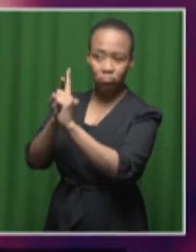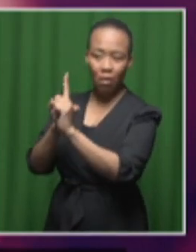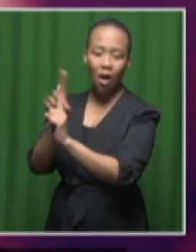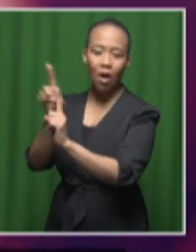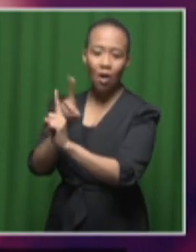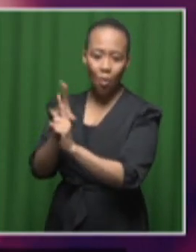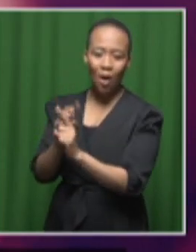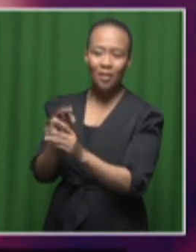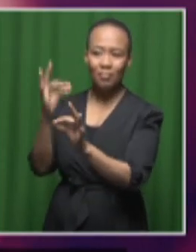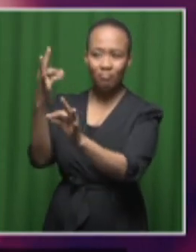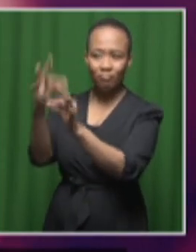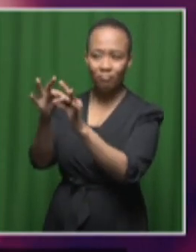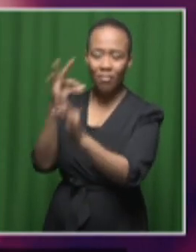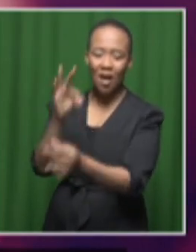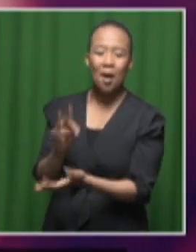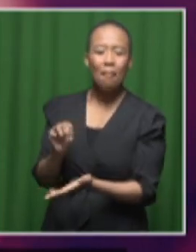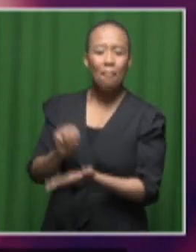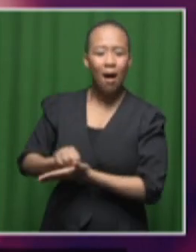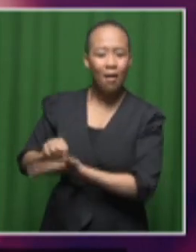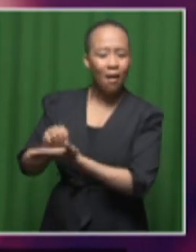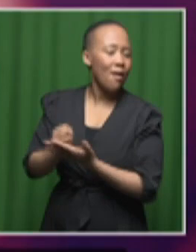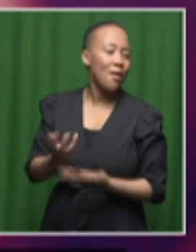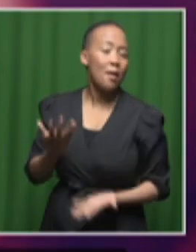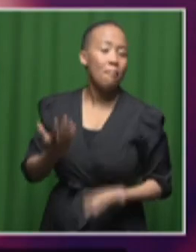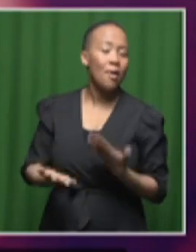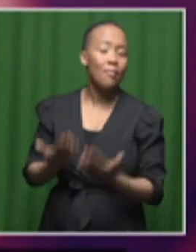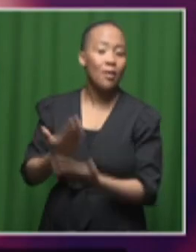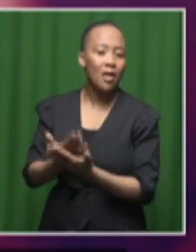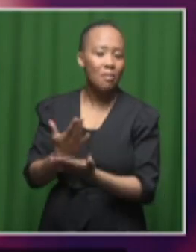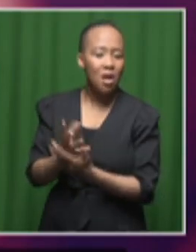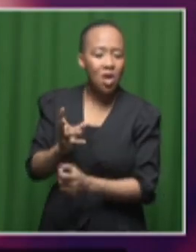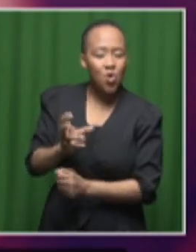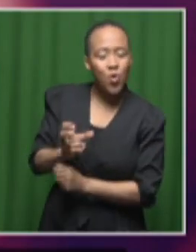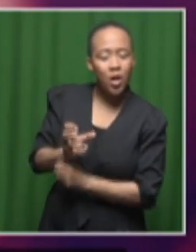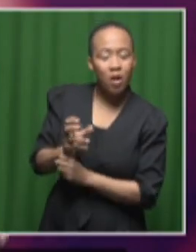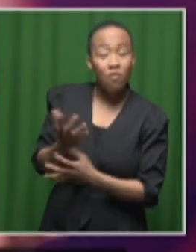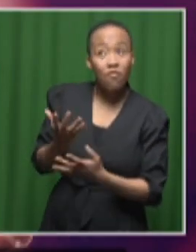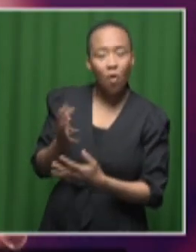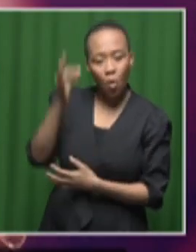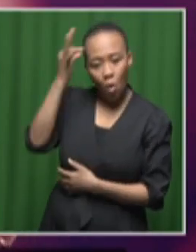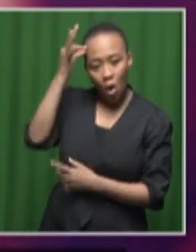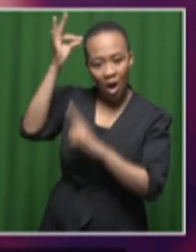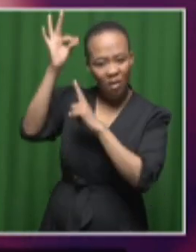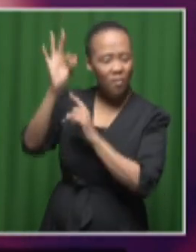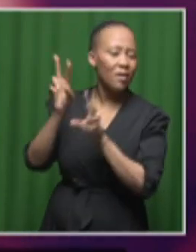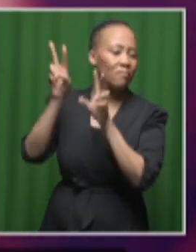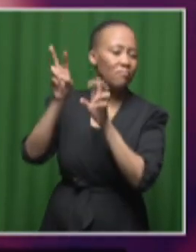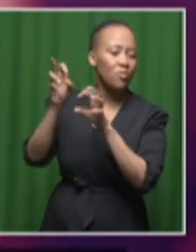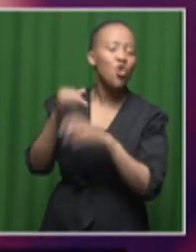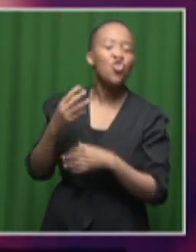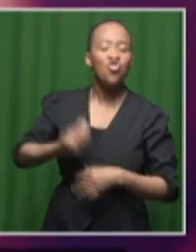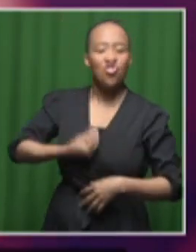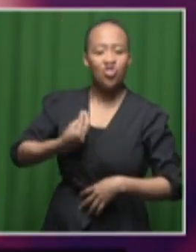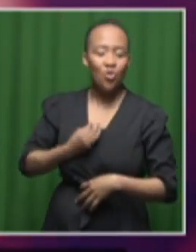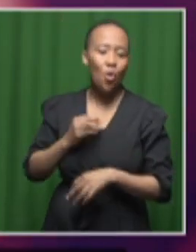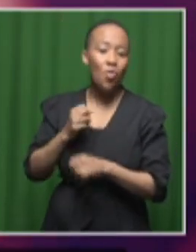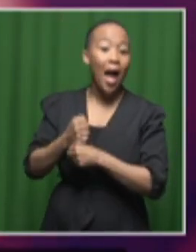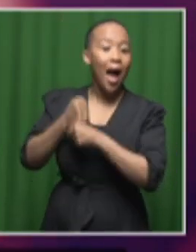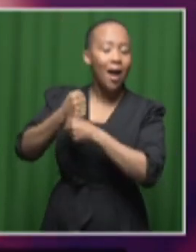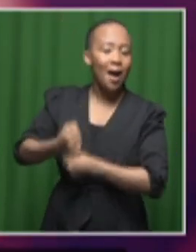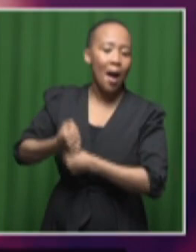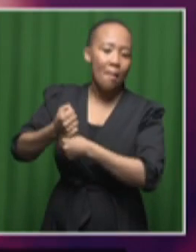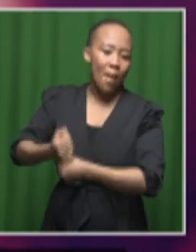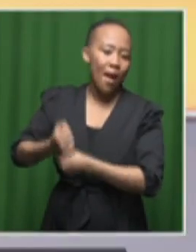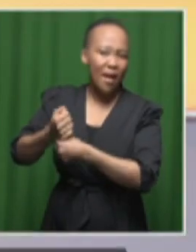market, whereas it might be a bit tricky for a government, for instance, you know, for a youth campaign? Do you find that there are big differences